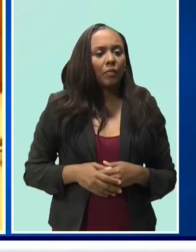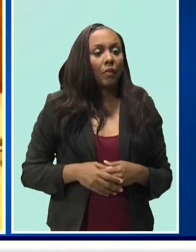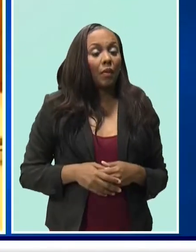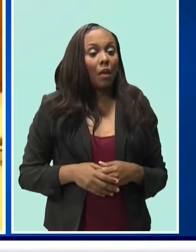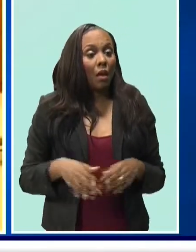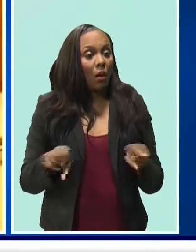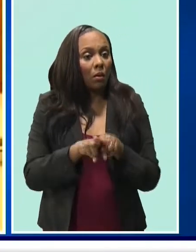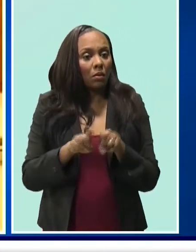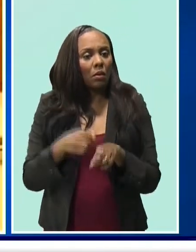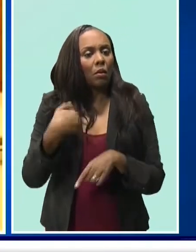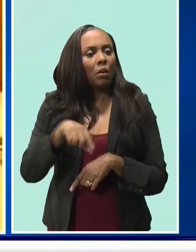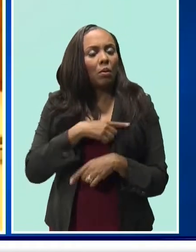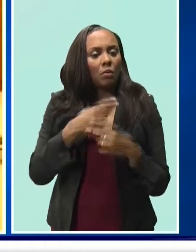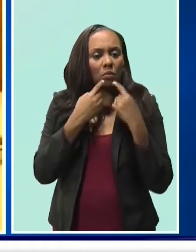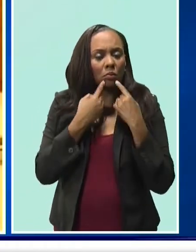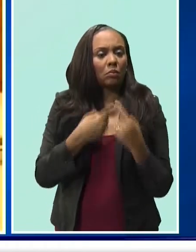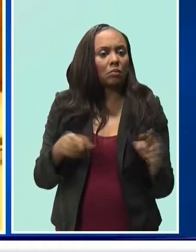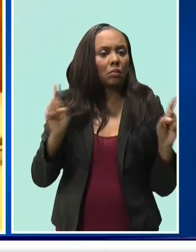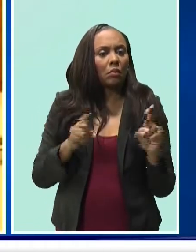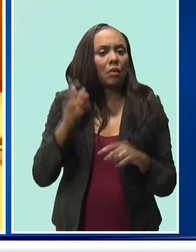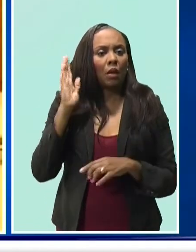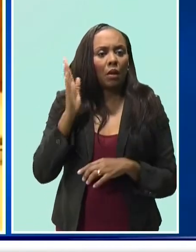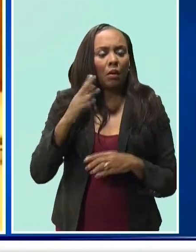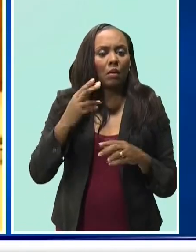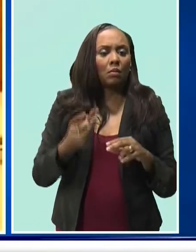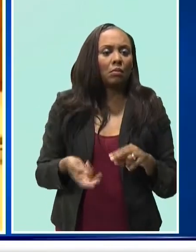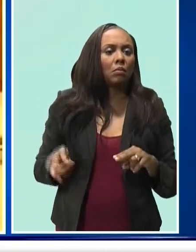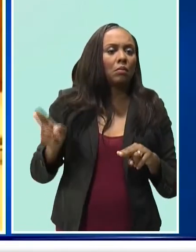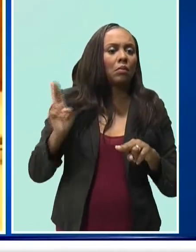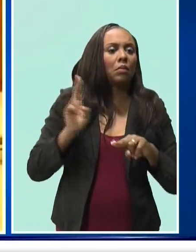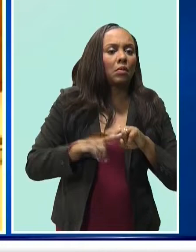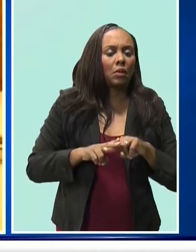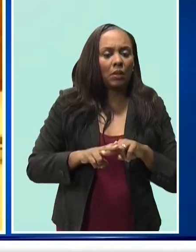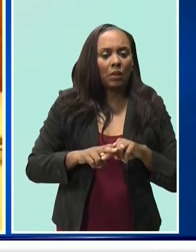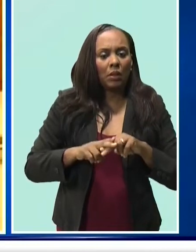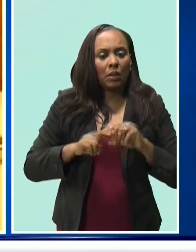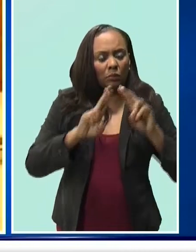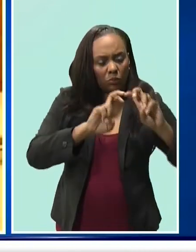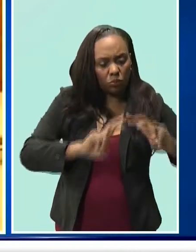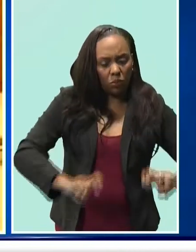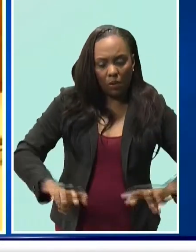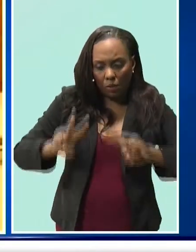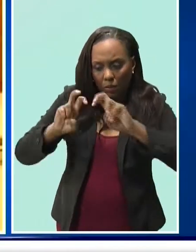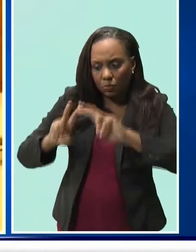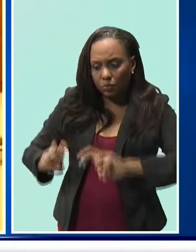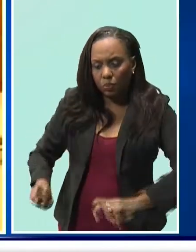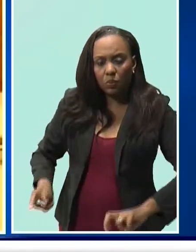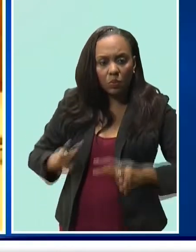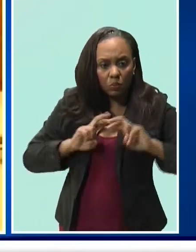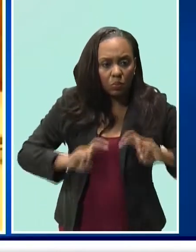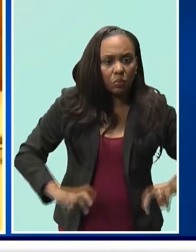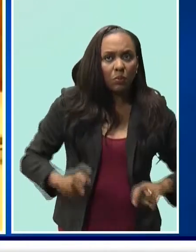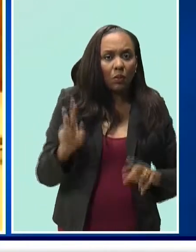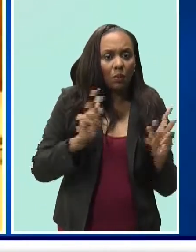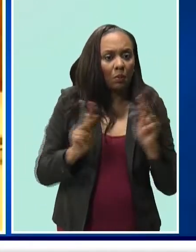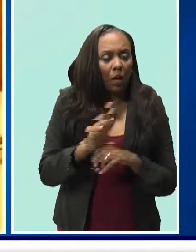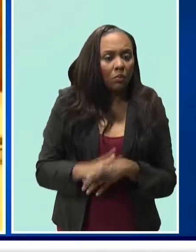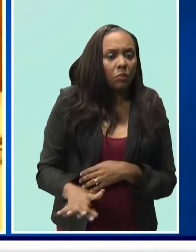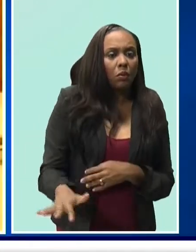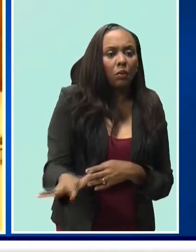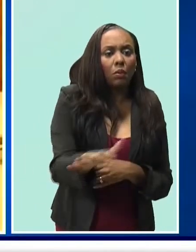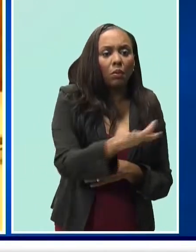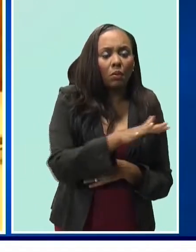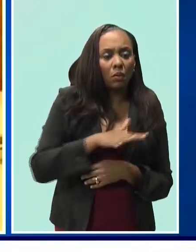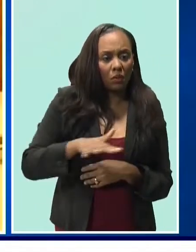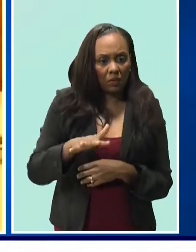are going to increase our level of screening in the population, and